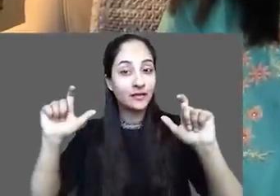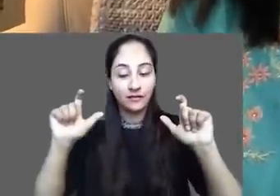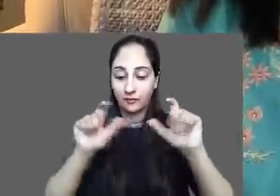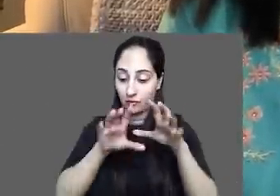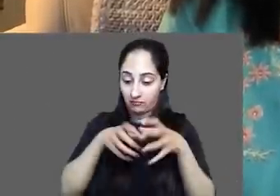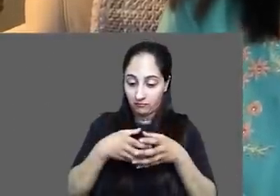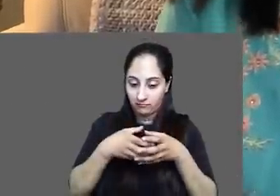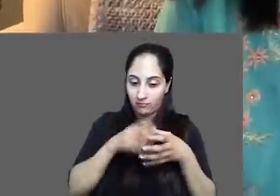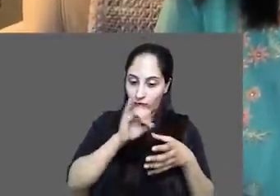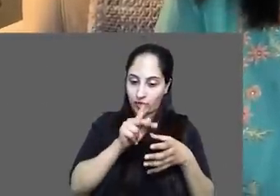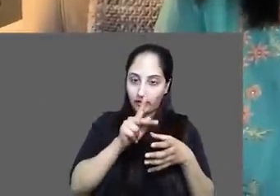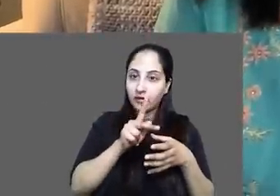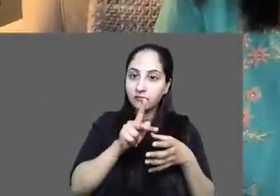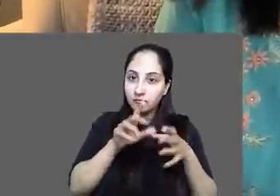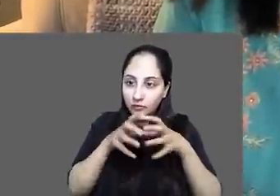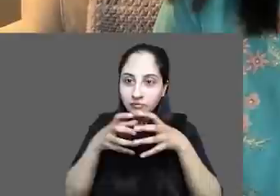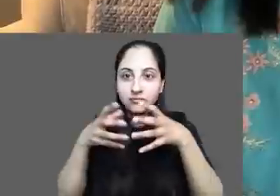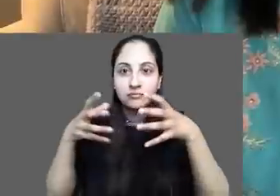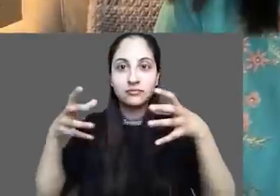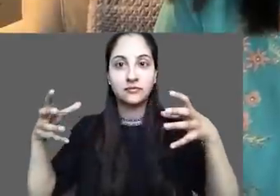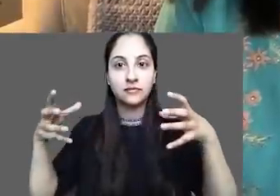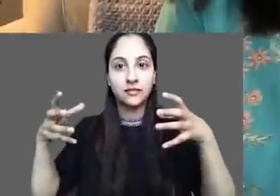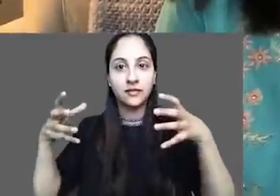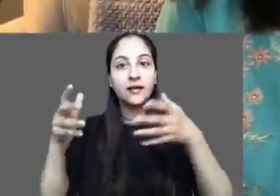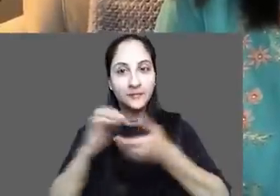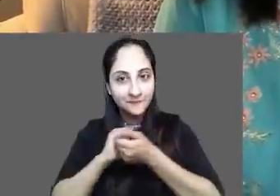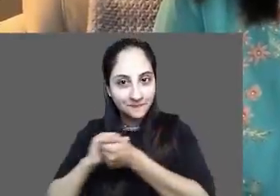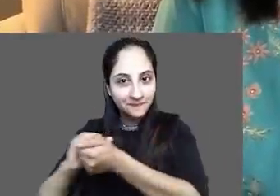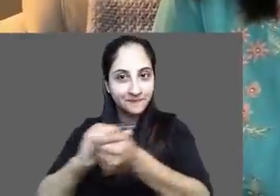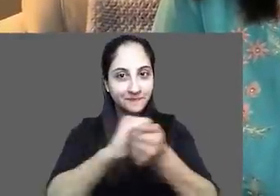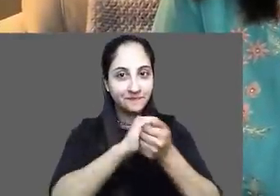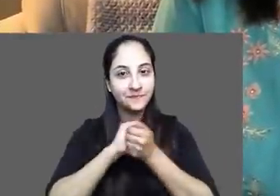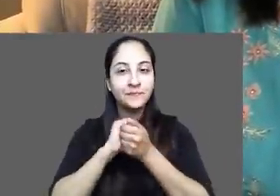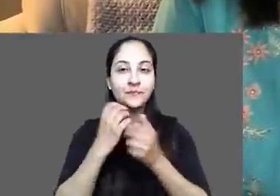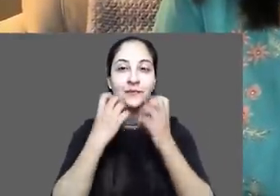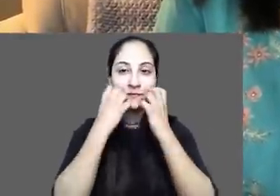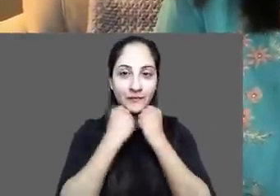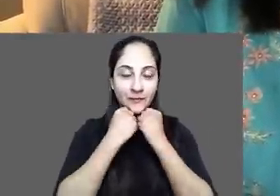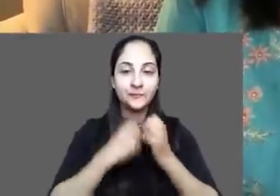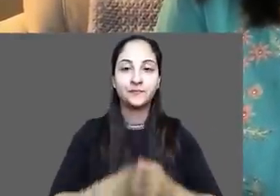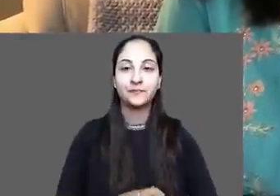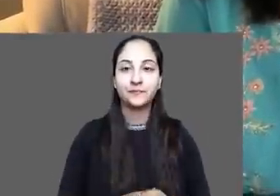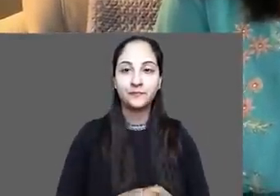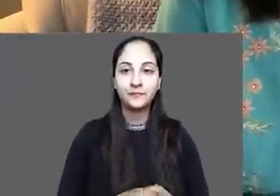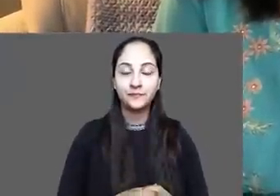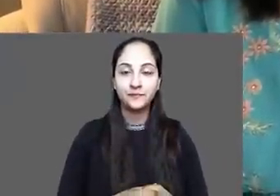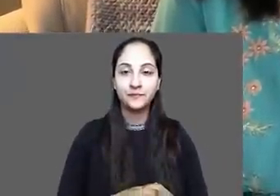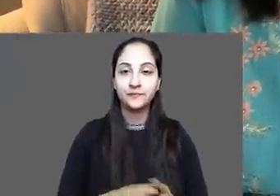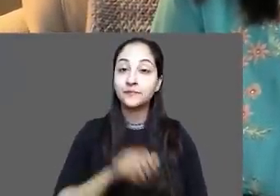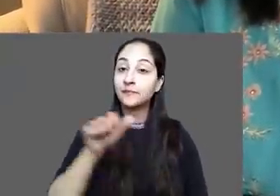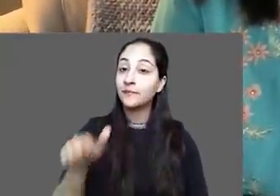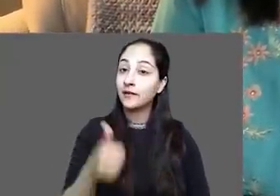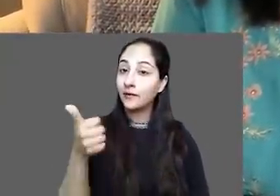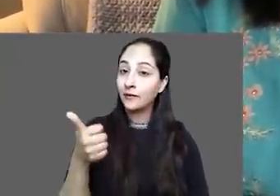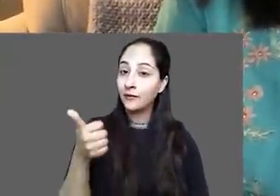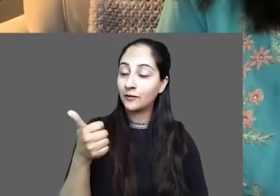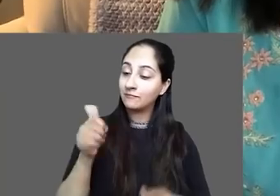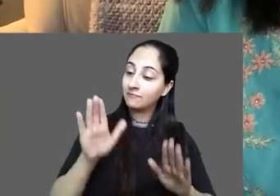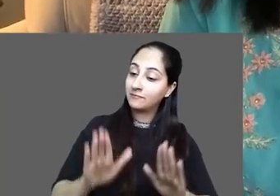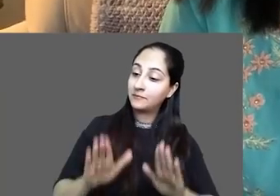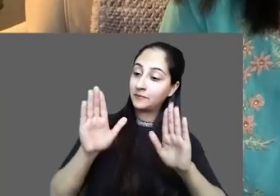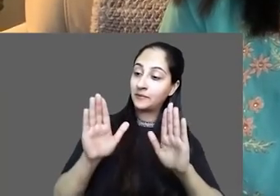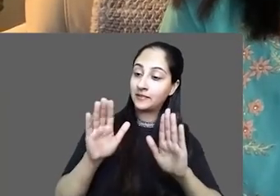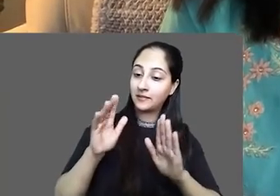stay connected and remind us of the large community that we have that is able to support us during